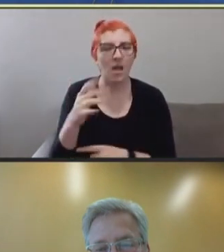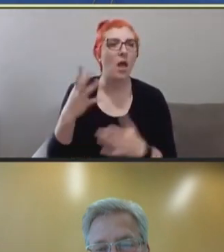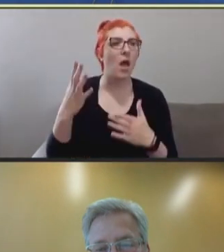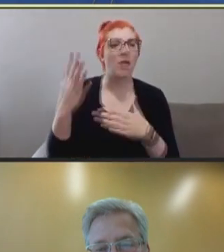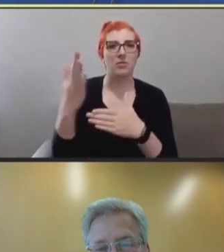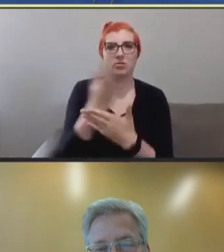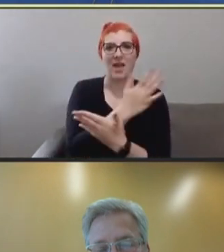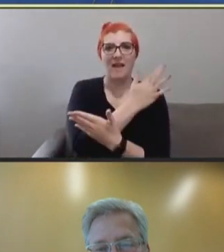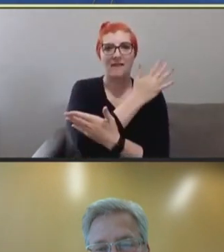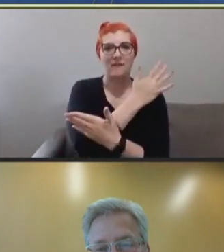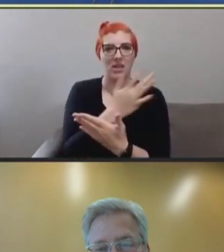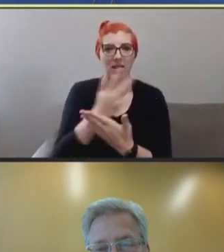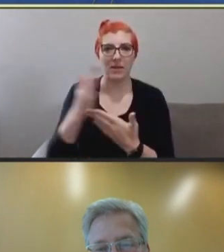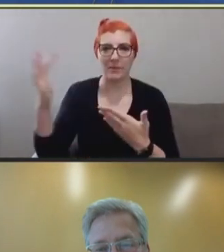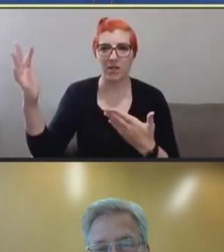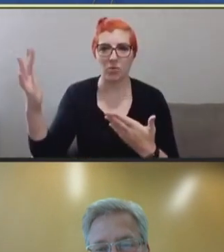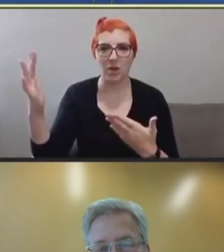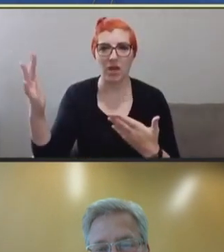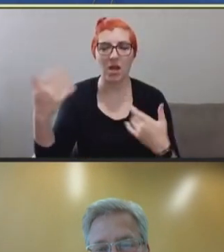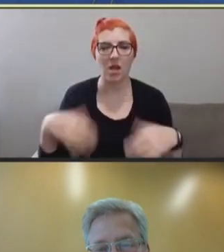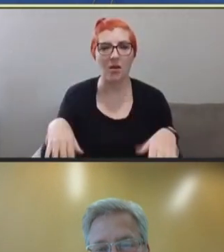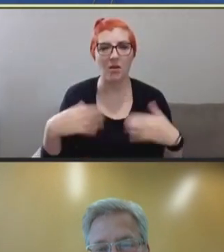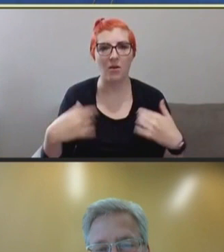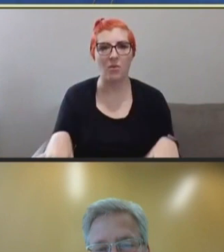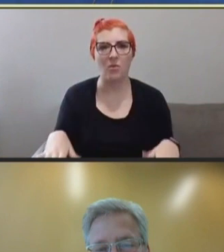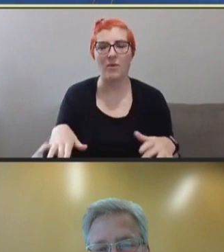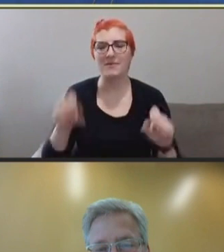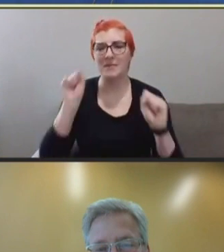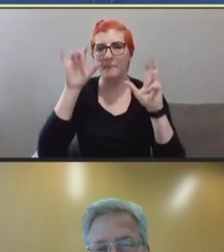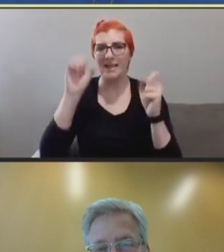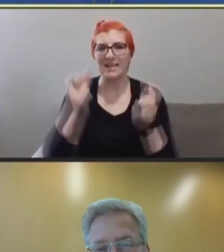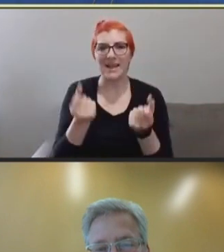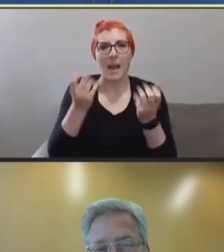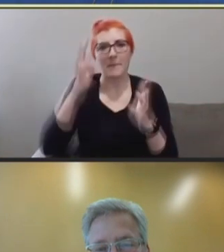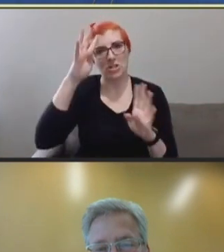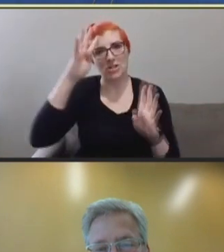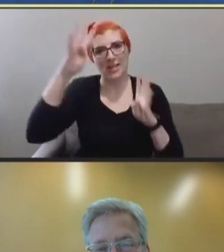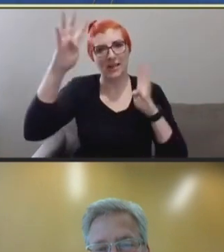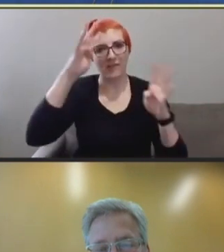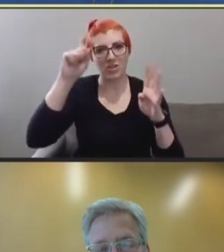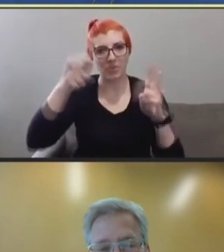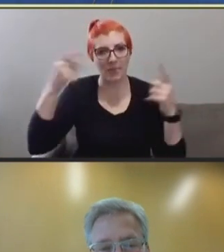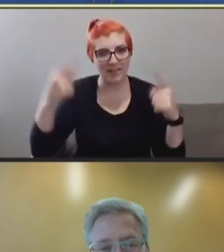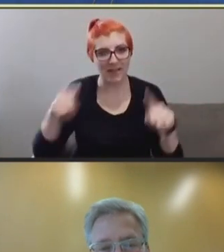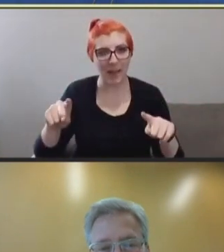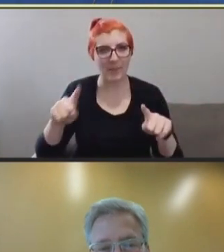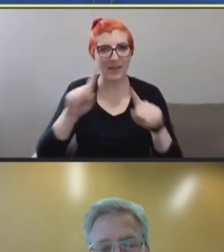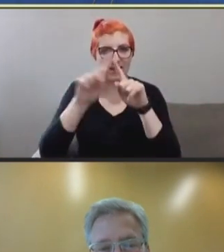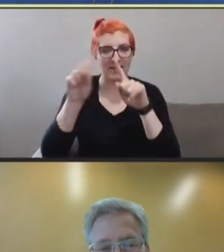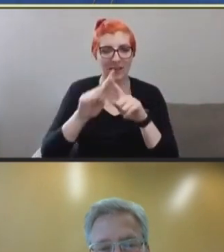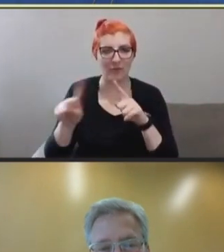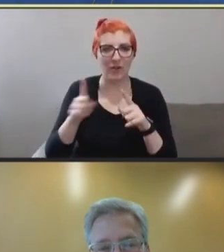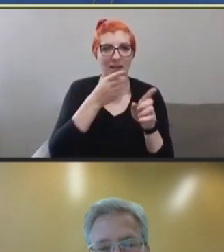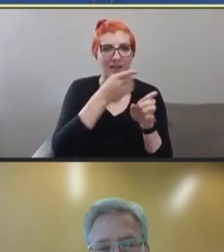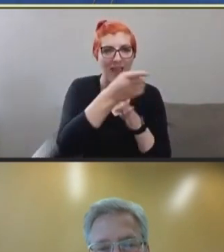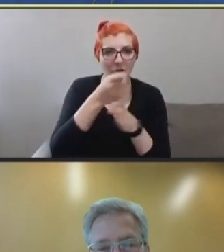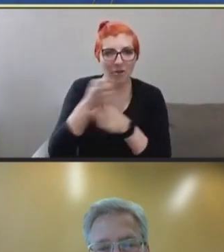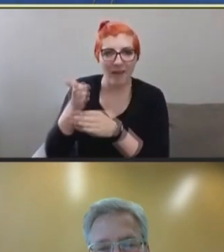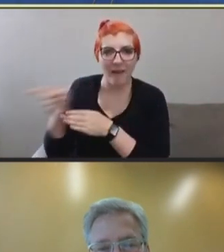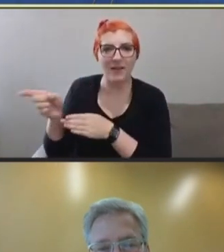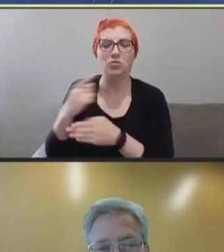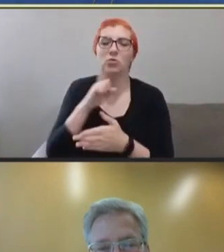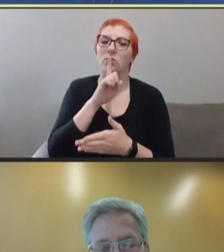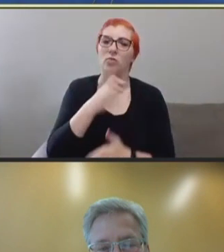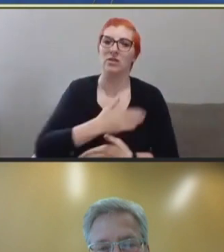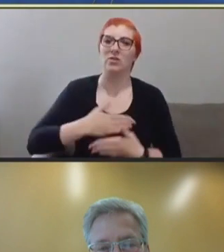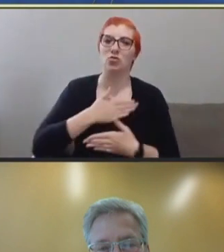between. It's just like striking how much innovation has to go on across so many different areas. So I really, really enjoyed that.